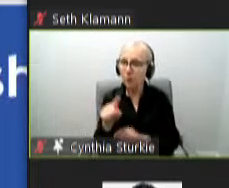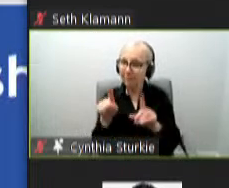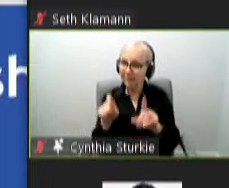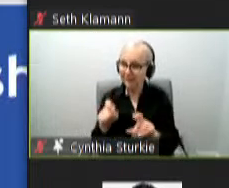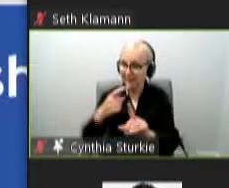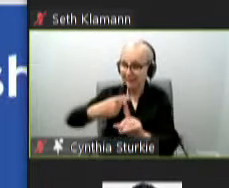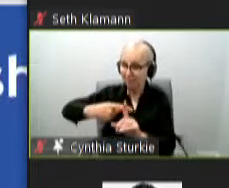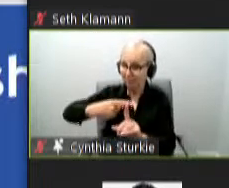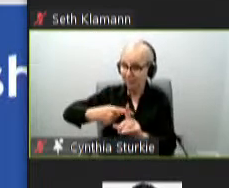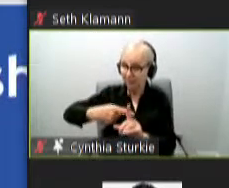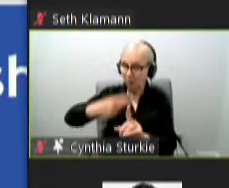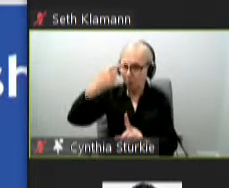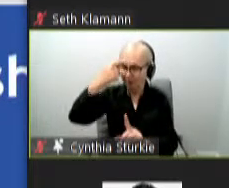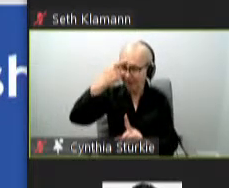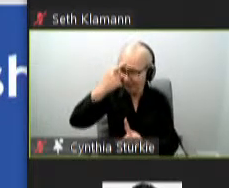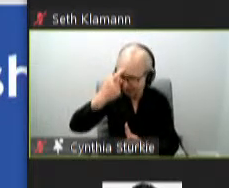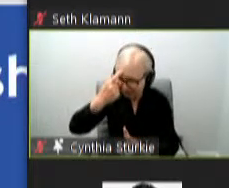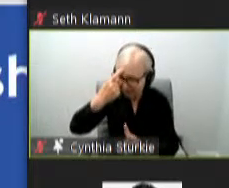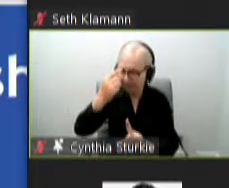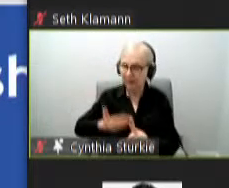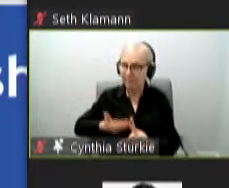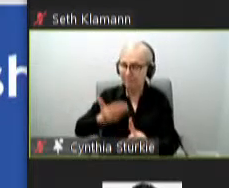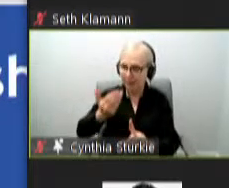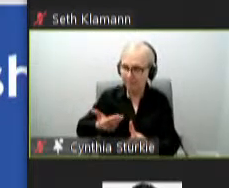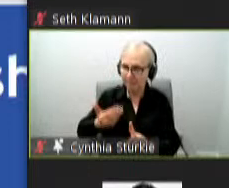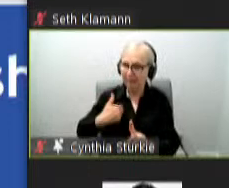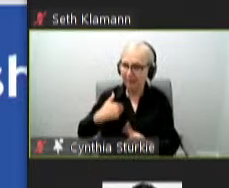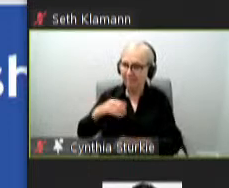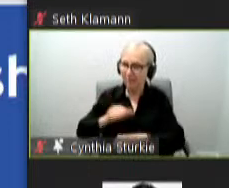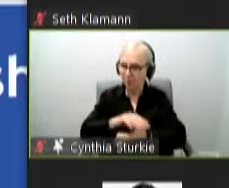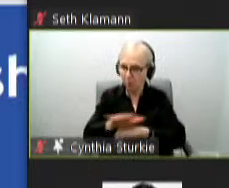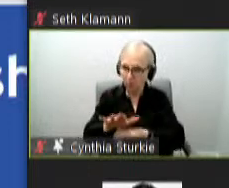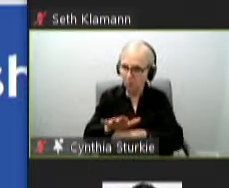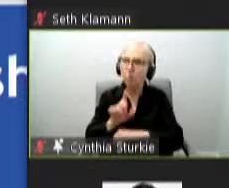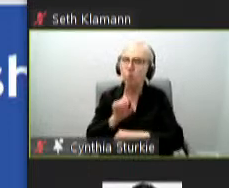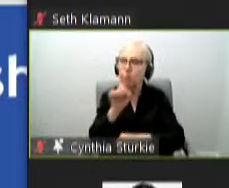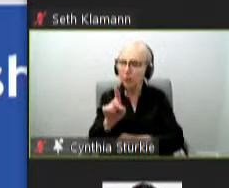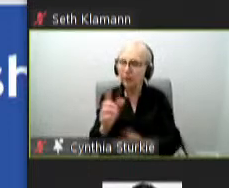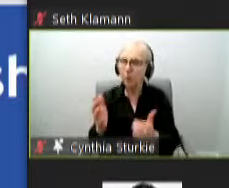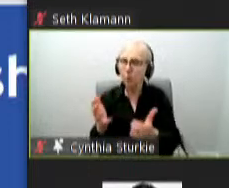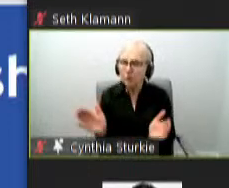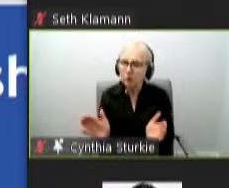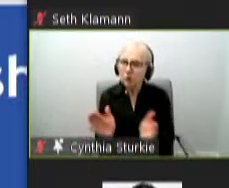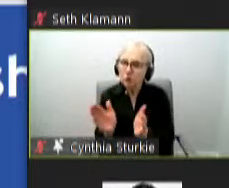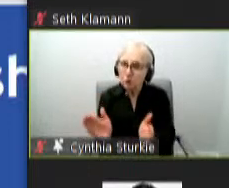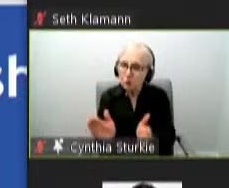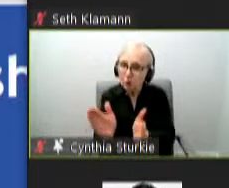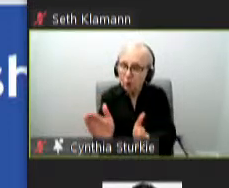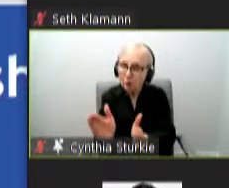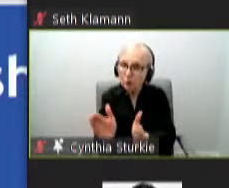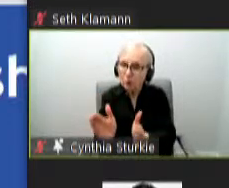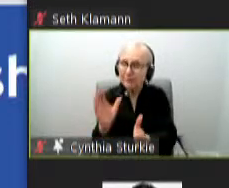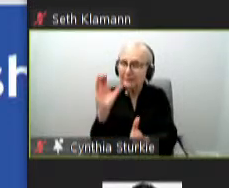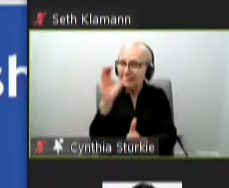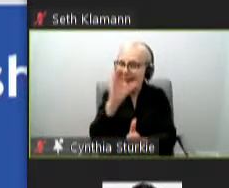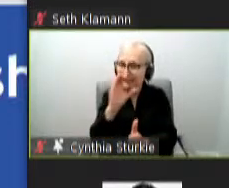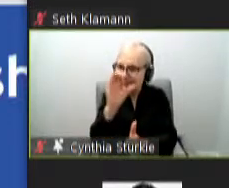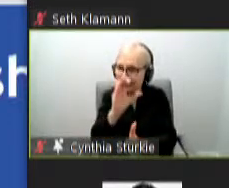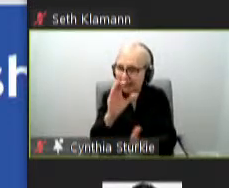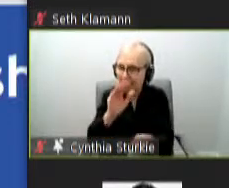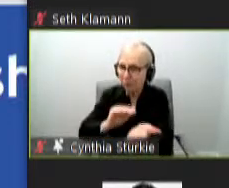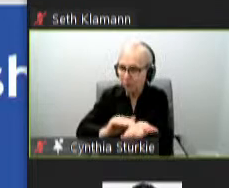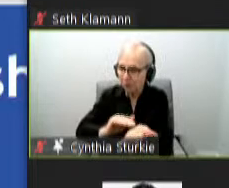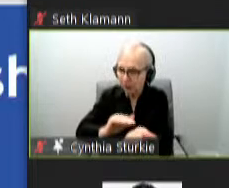test positive or think they might have COVID-19, we really want to encourage them to seek out their healthcare provider and